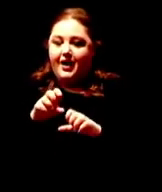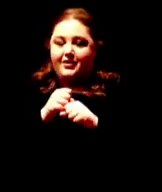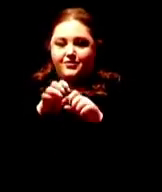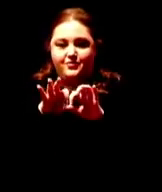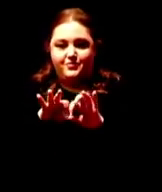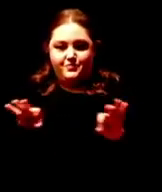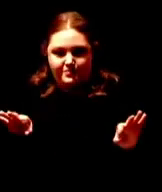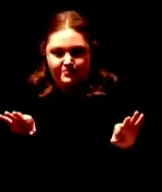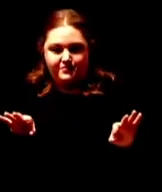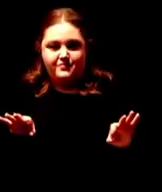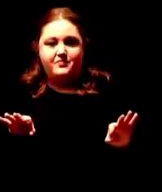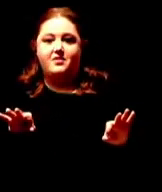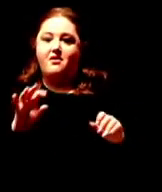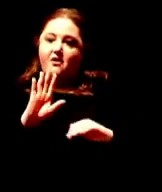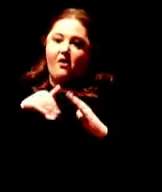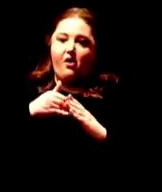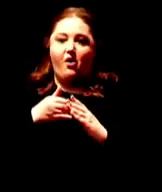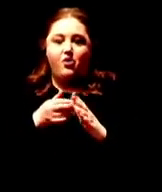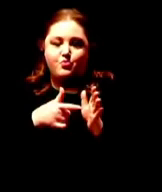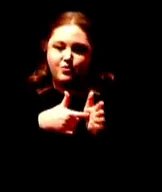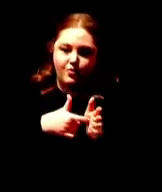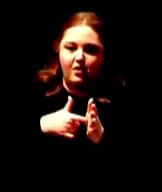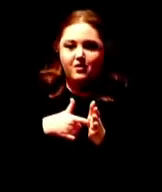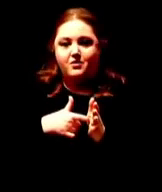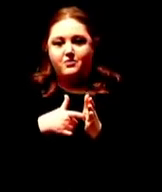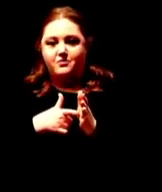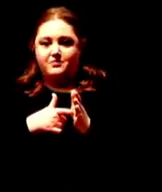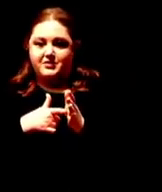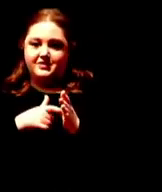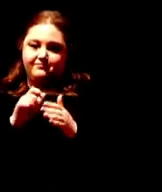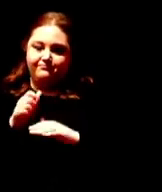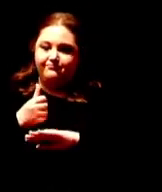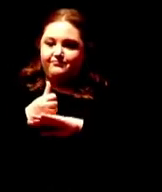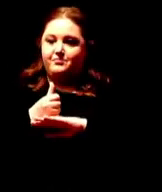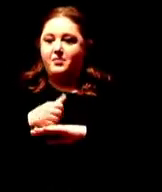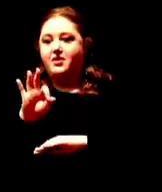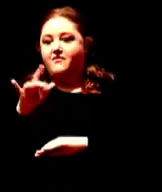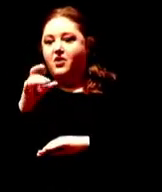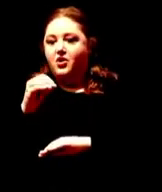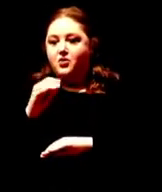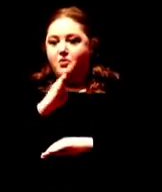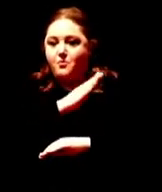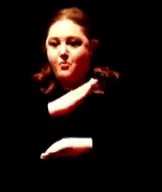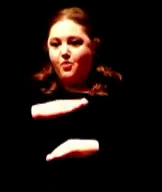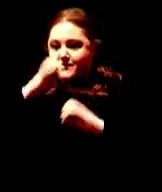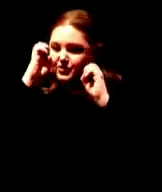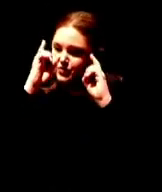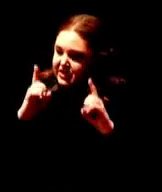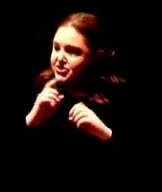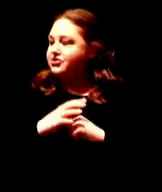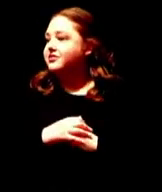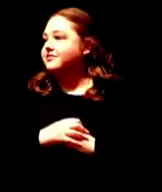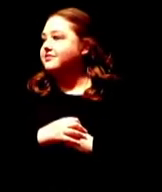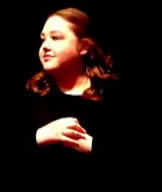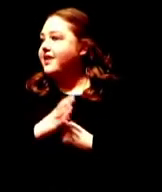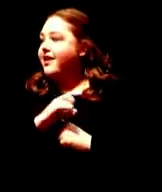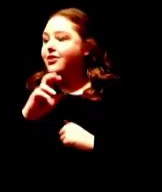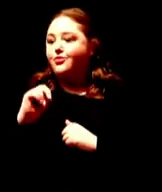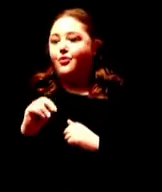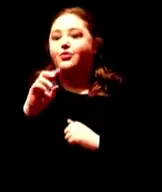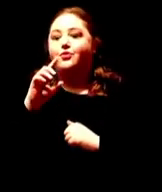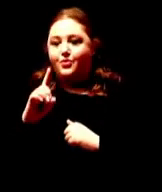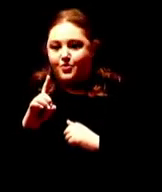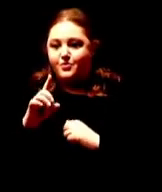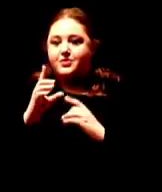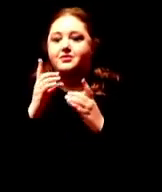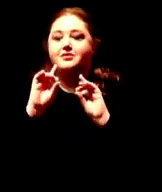diplomas have met all the requirements that have been established by the Fargo Board of Education and the North Dakota